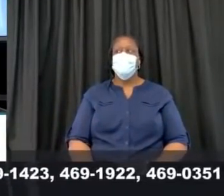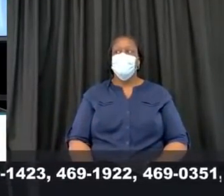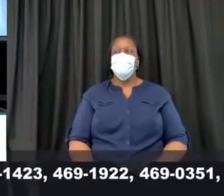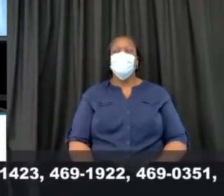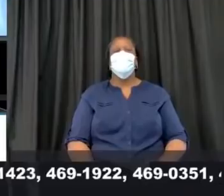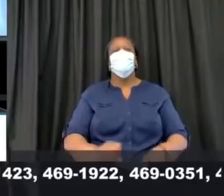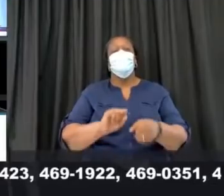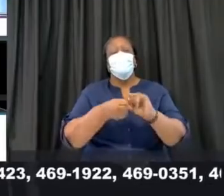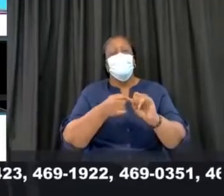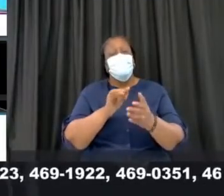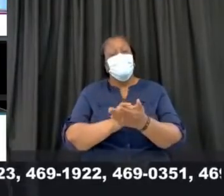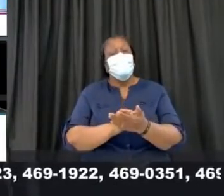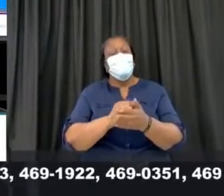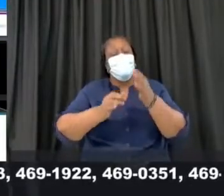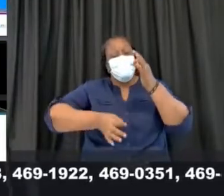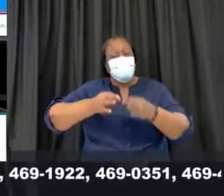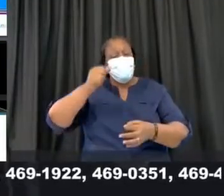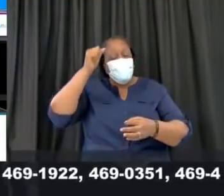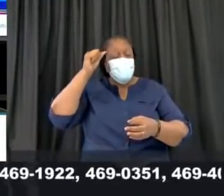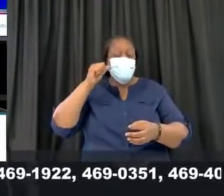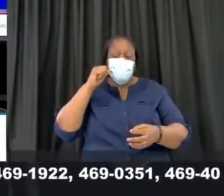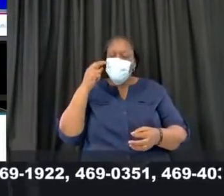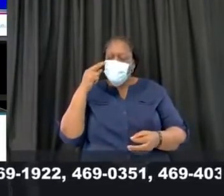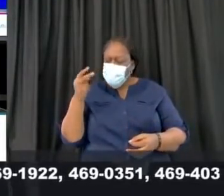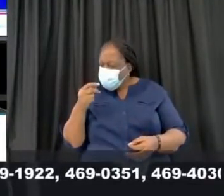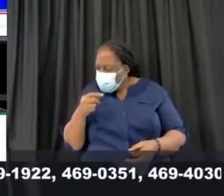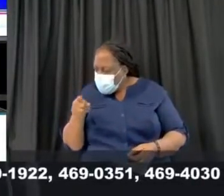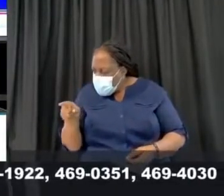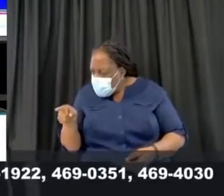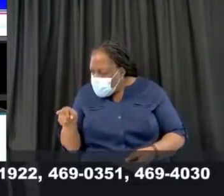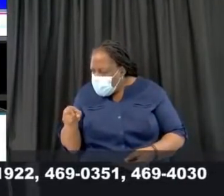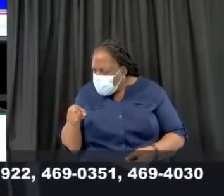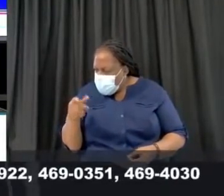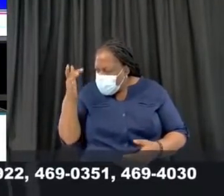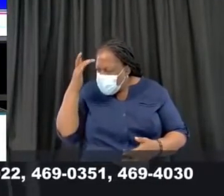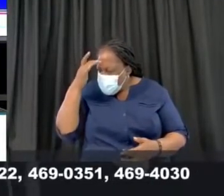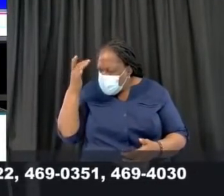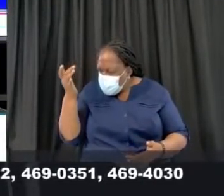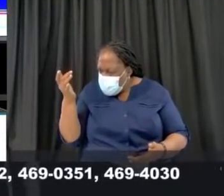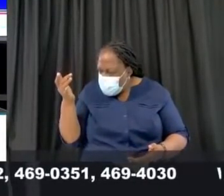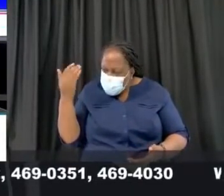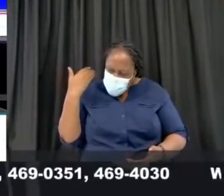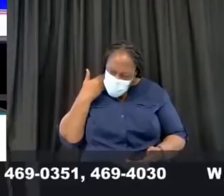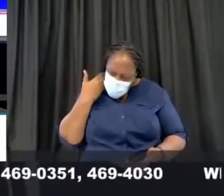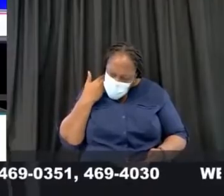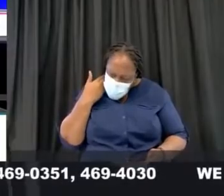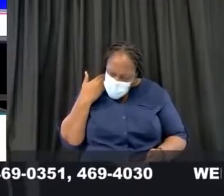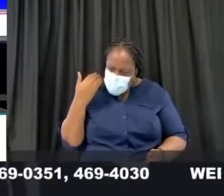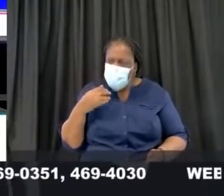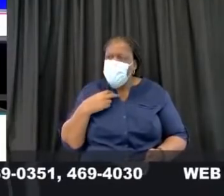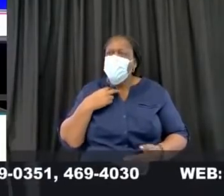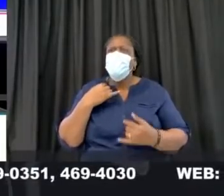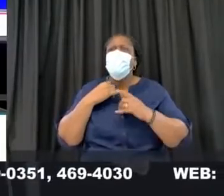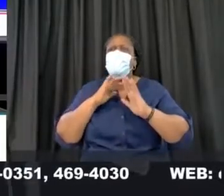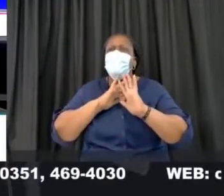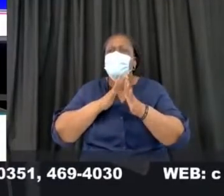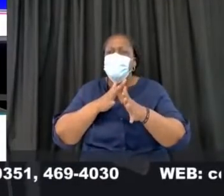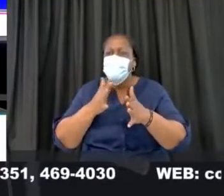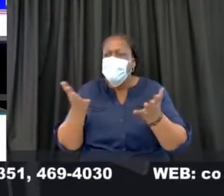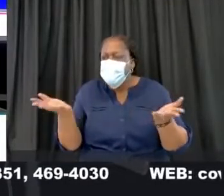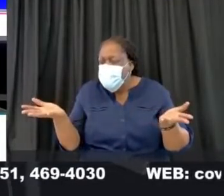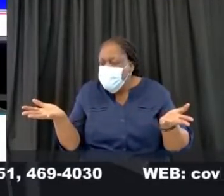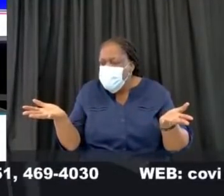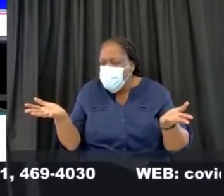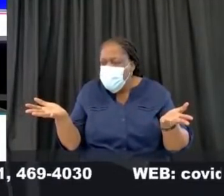to interact with that child and make sure that that child is not experiencing any of the COVID-like symptoms that